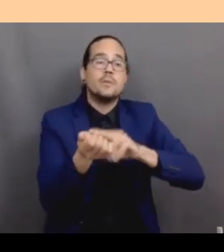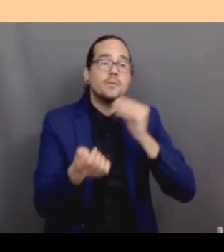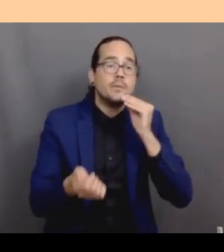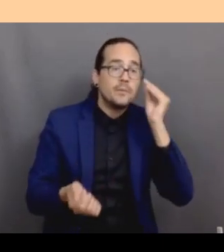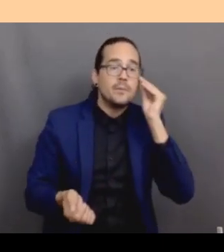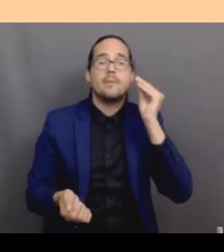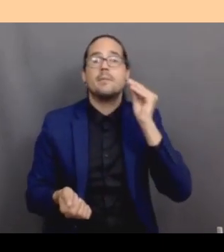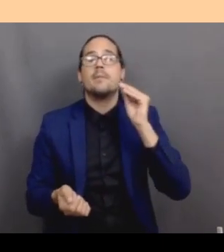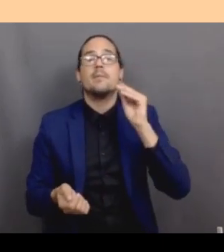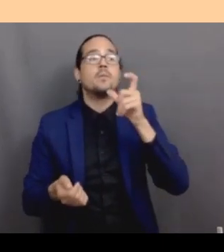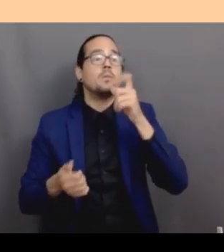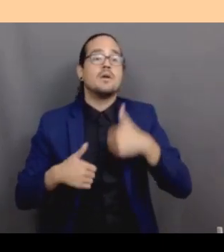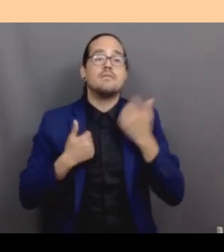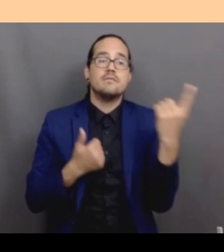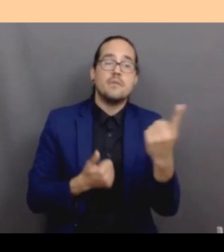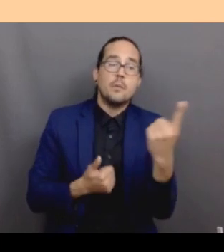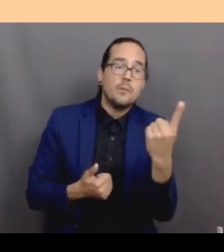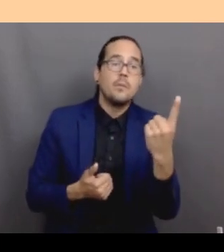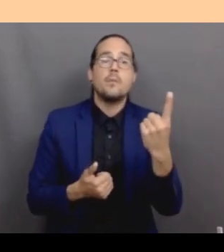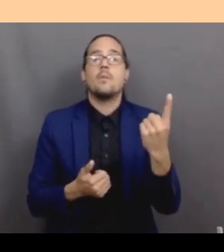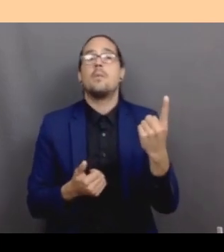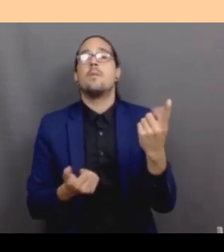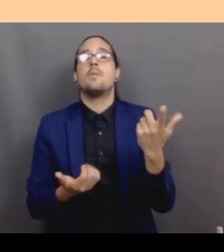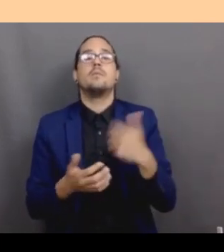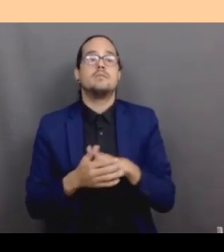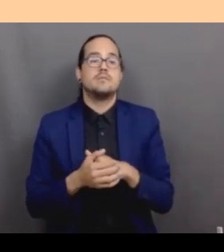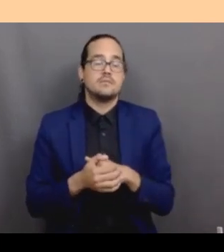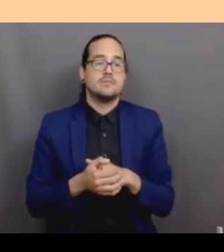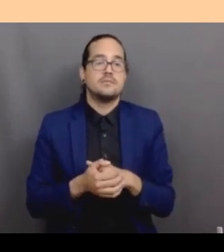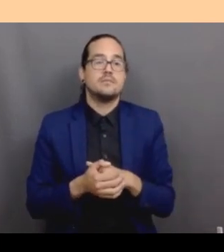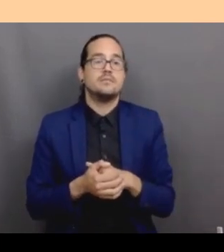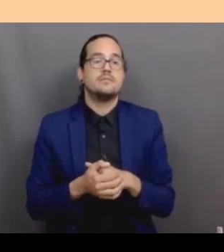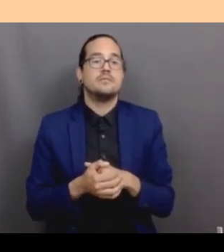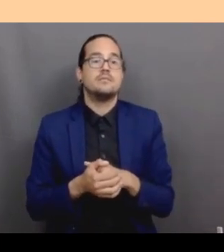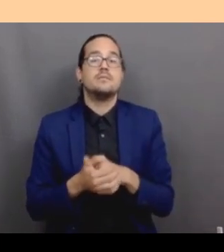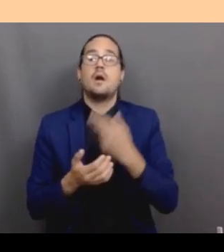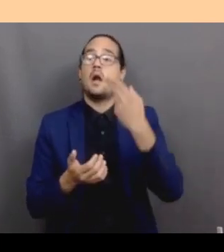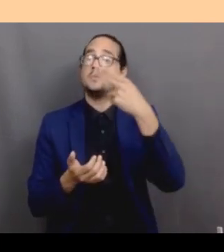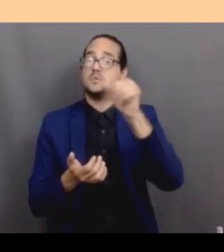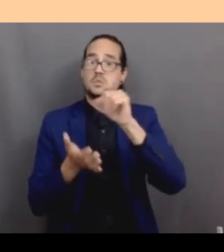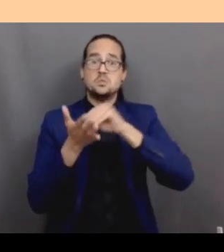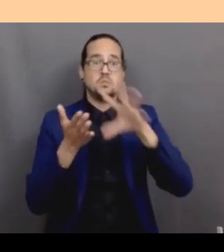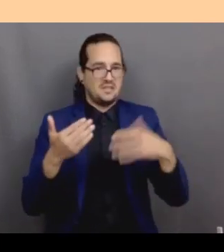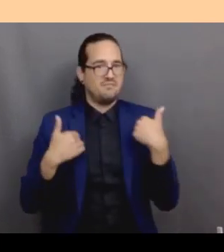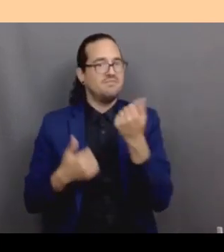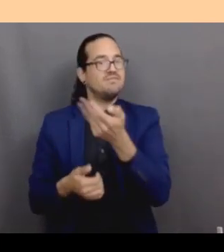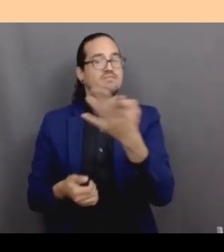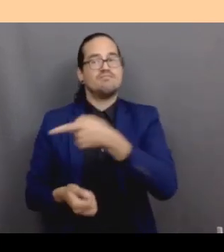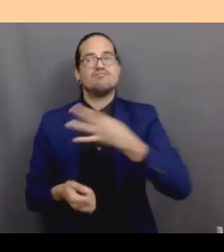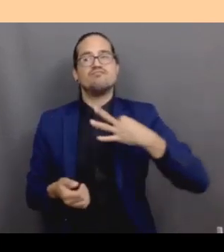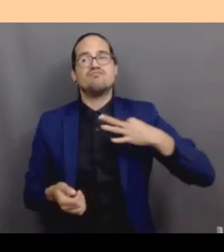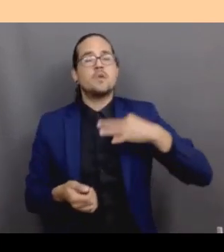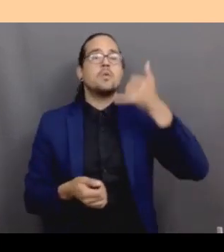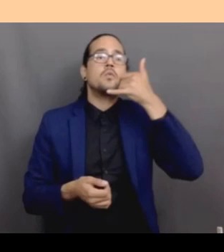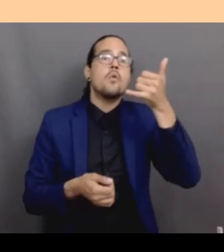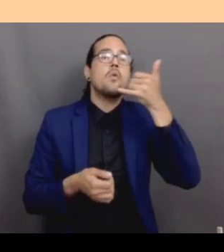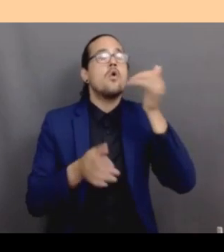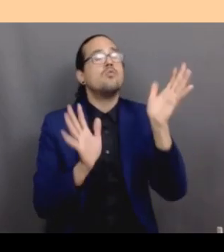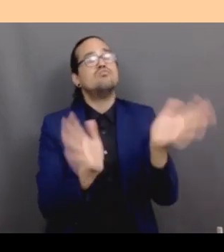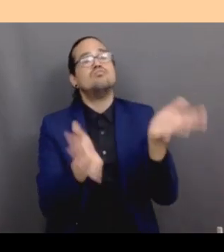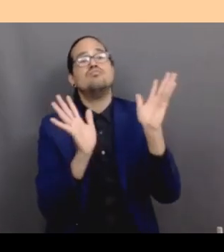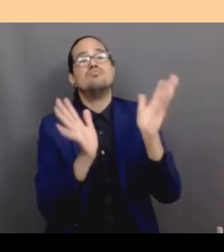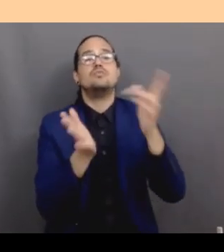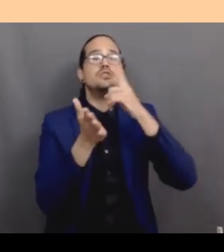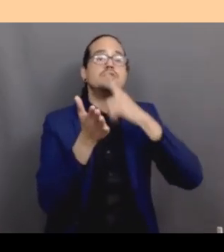know there are even some high school students who are making calls. And I think really just those opportunities to reach out and make